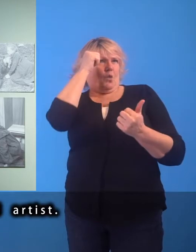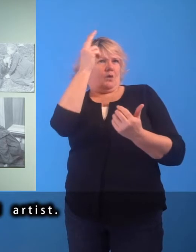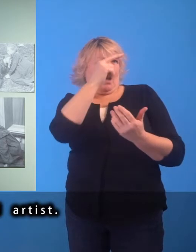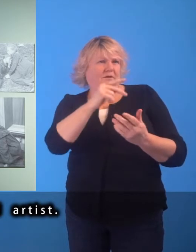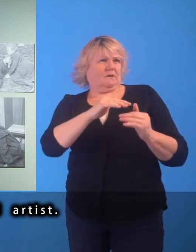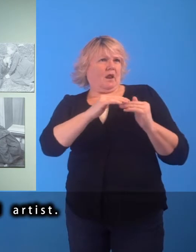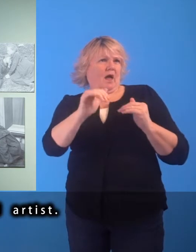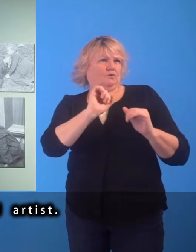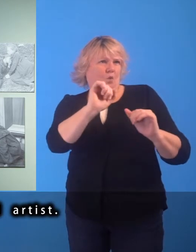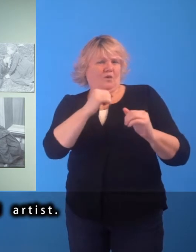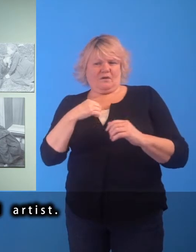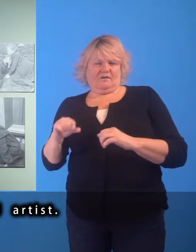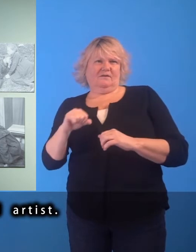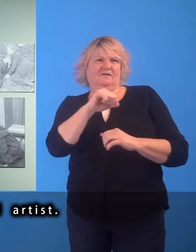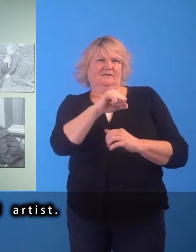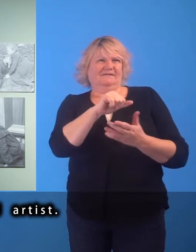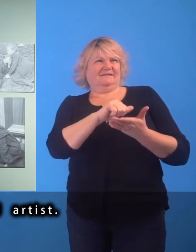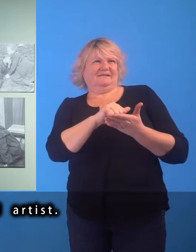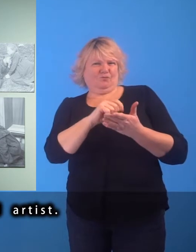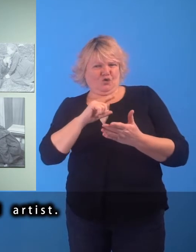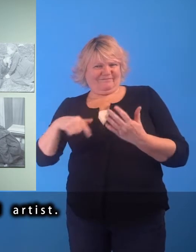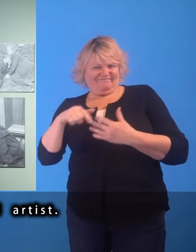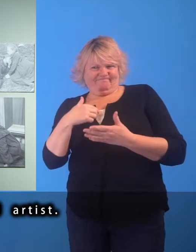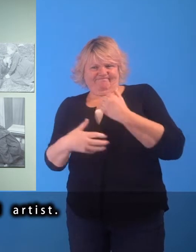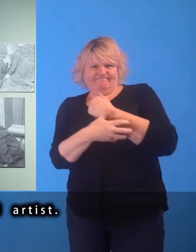a well-respected artist.